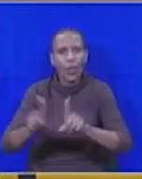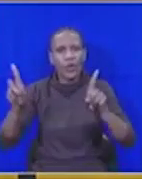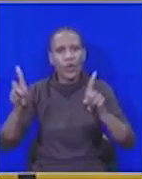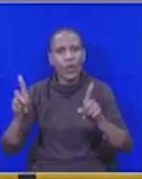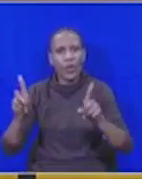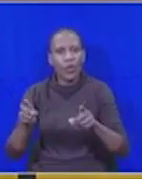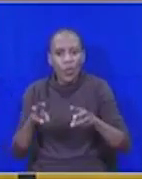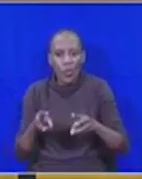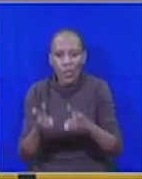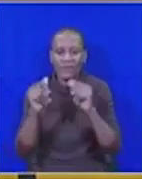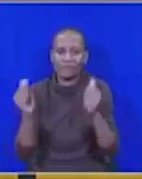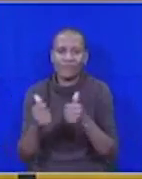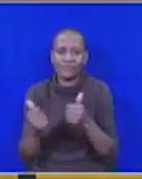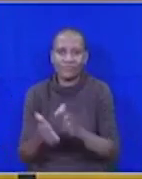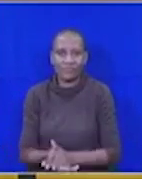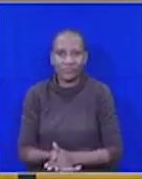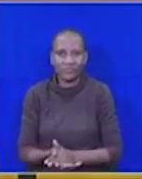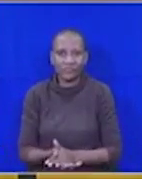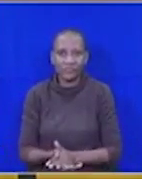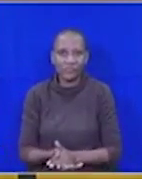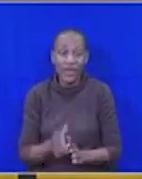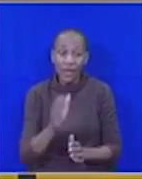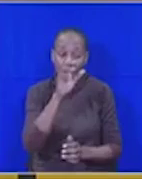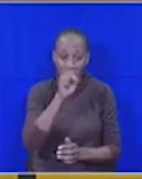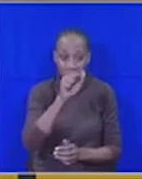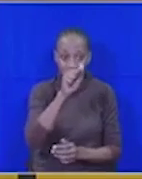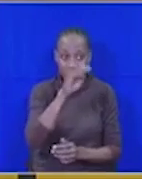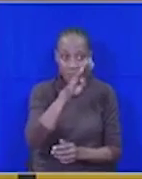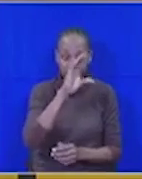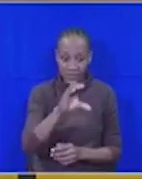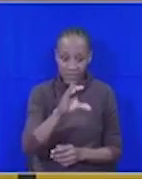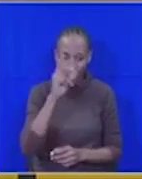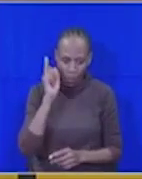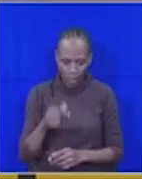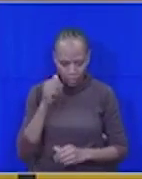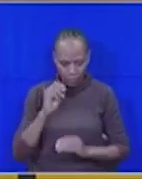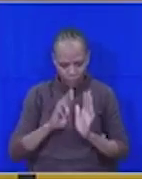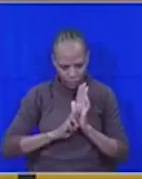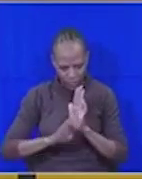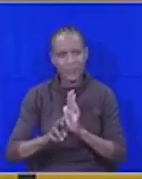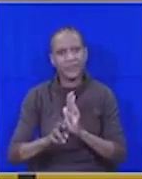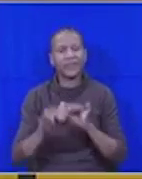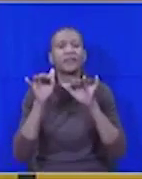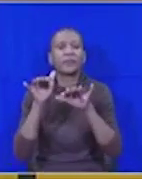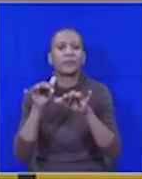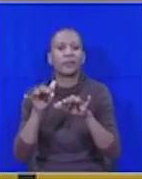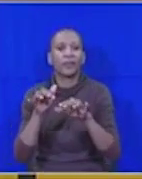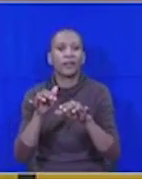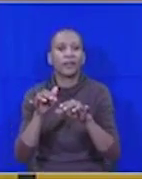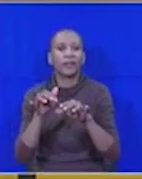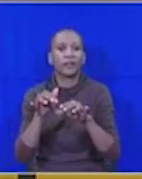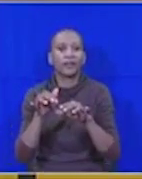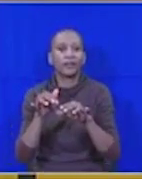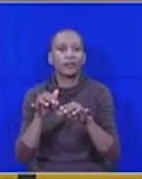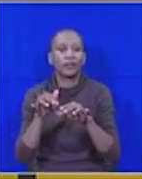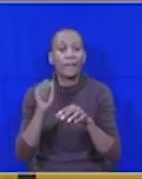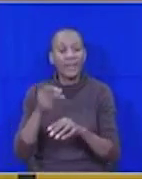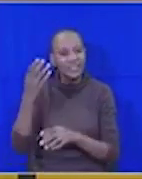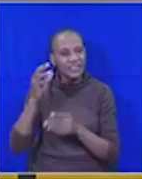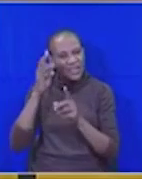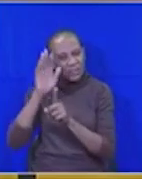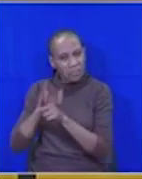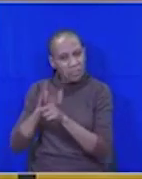propaganda. To guarantee that the SABC would continue to be its mouthpiece, the apartheid government ensured that it had the sole authority